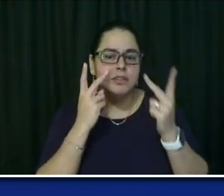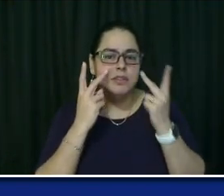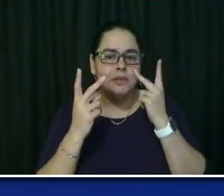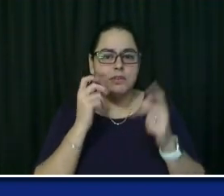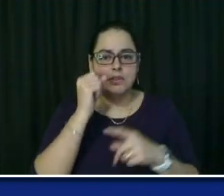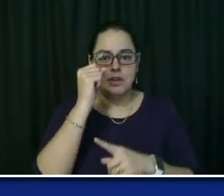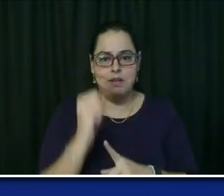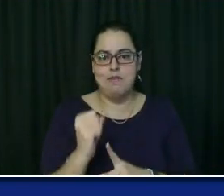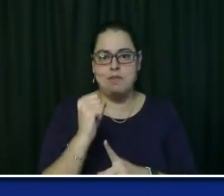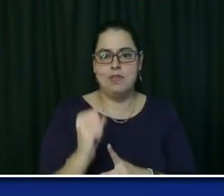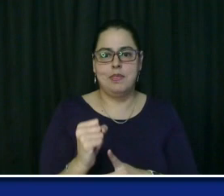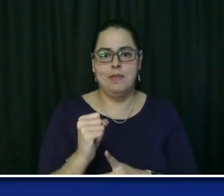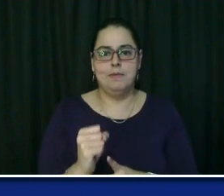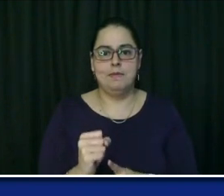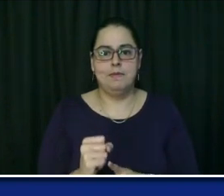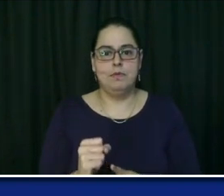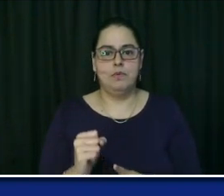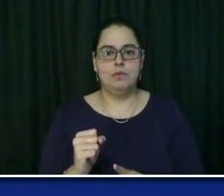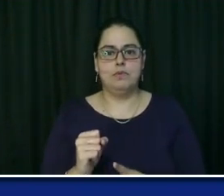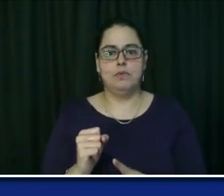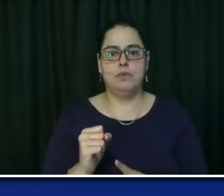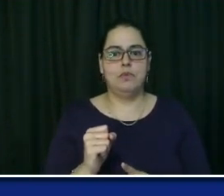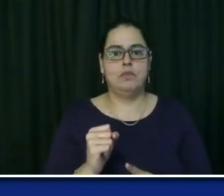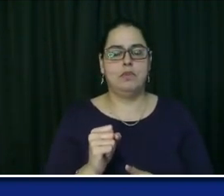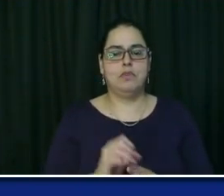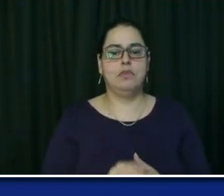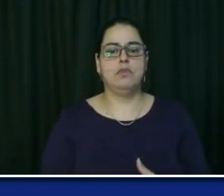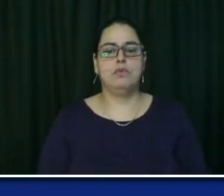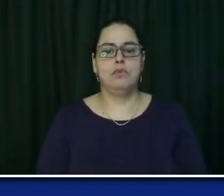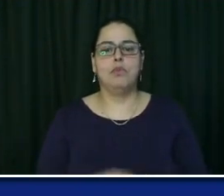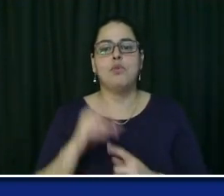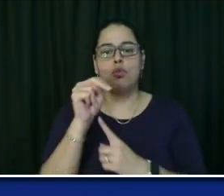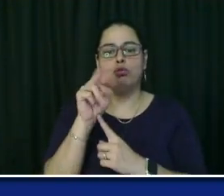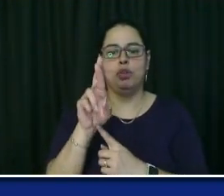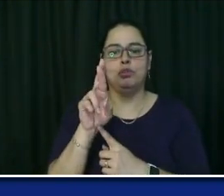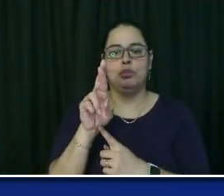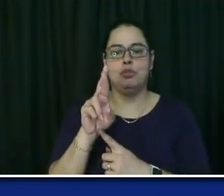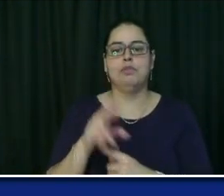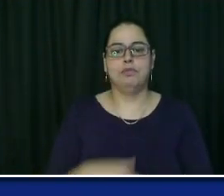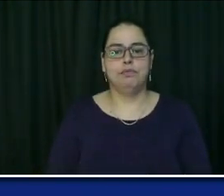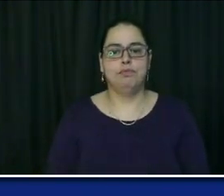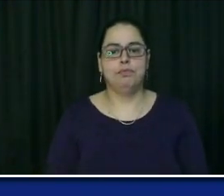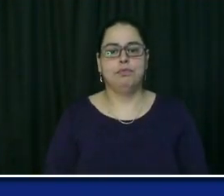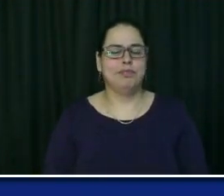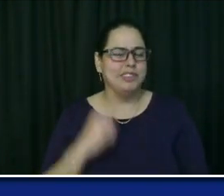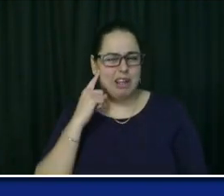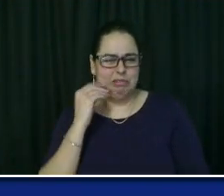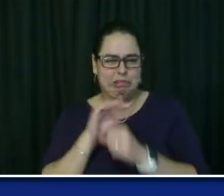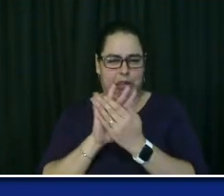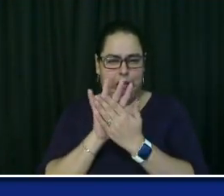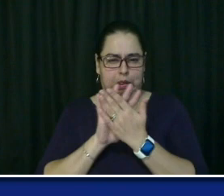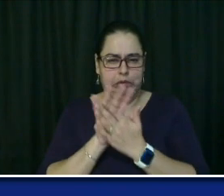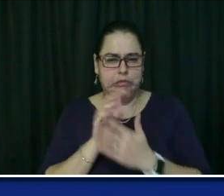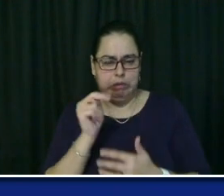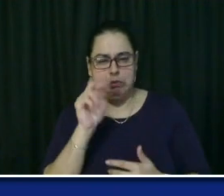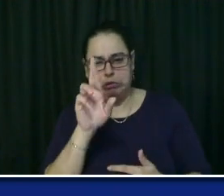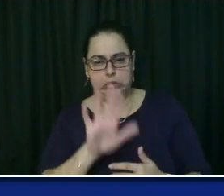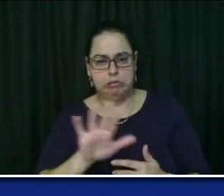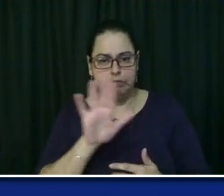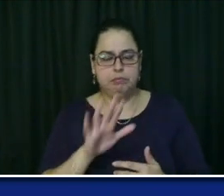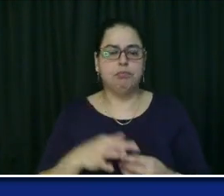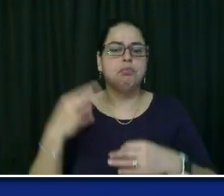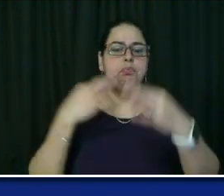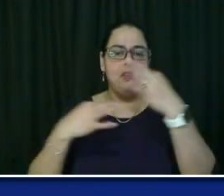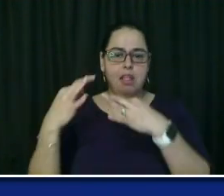little bit of New Rochelle and Harrison, but anyone is welcome to tune into that. We'll talk a little bit about some issues there. I'm going to be on WVOX tomorrow morning